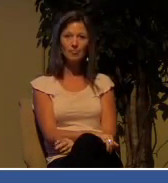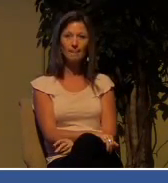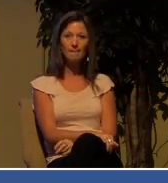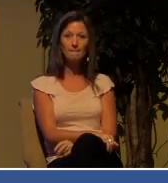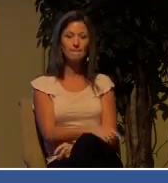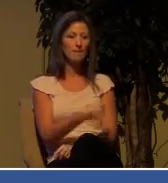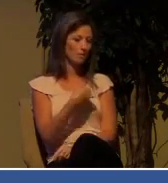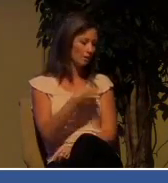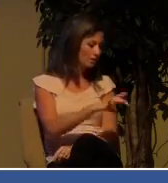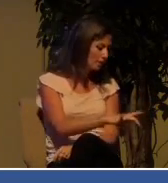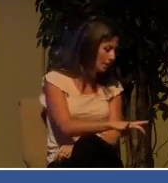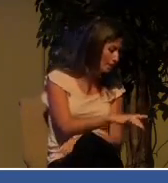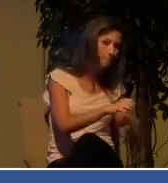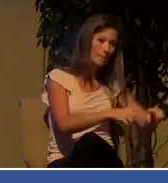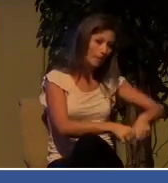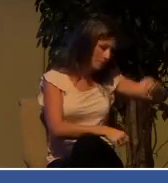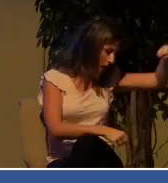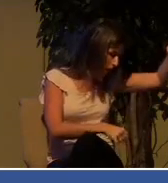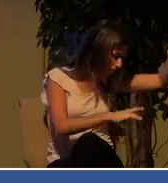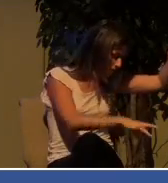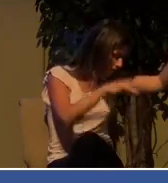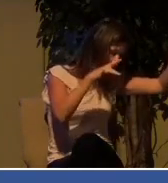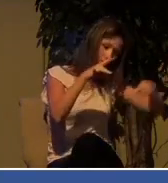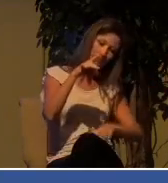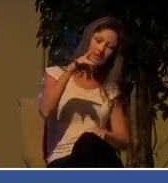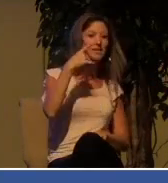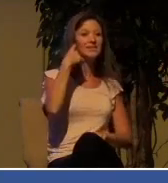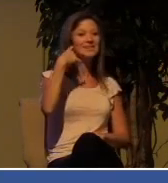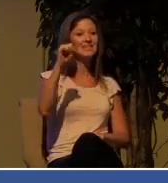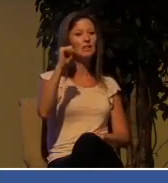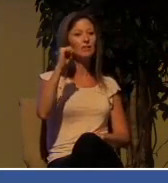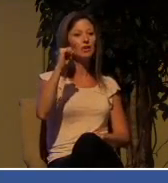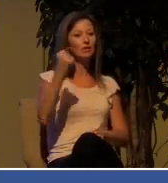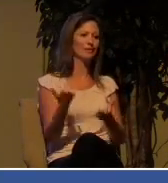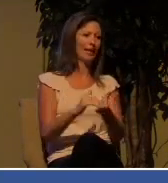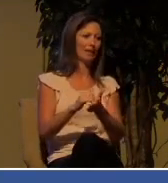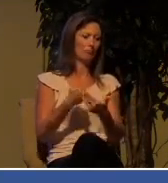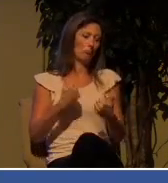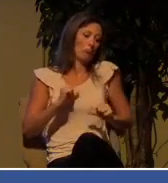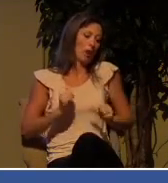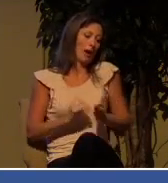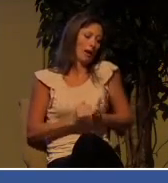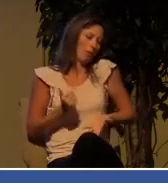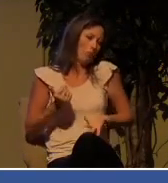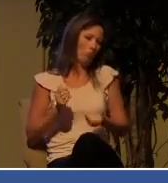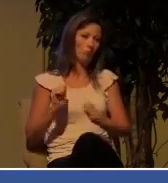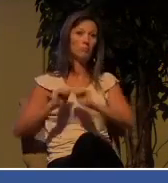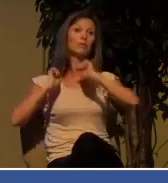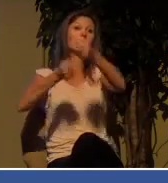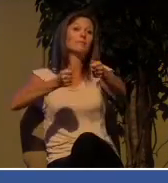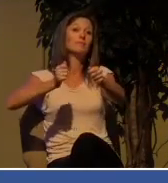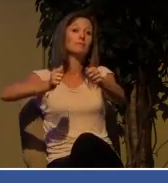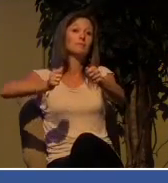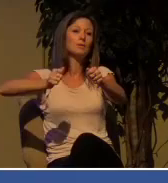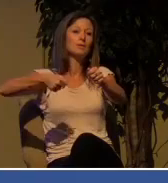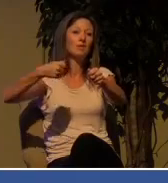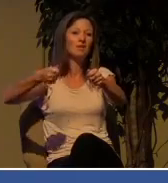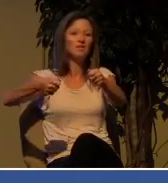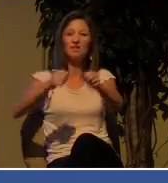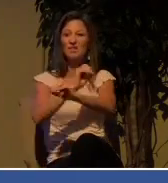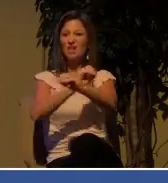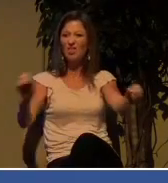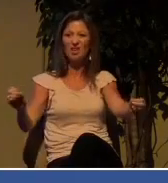Grabbed another spinner out of my box, and it was a silver one. Tried it again a few more times. No luck with the silver